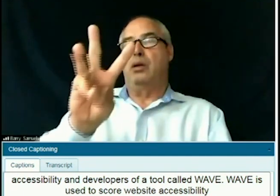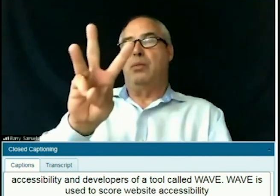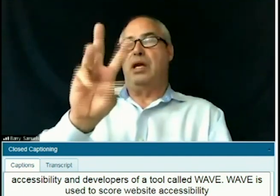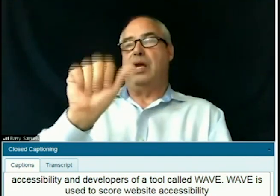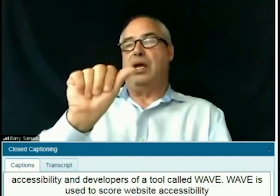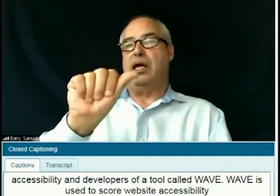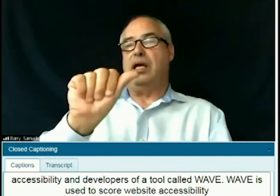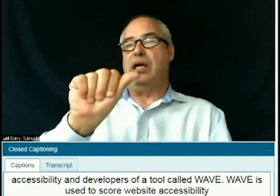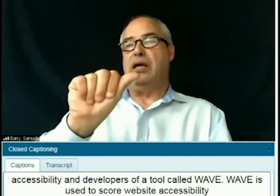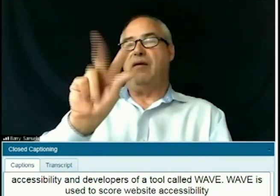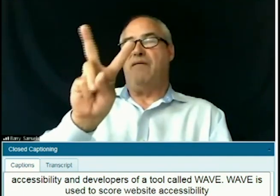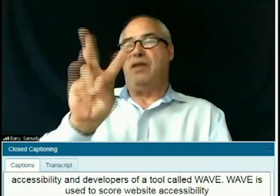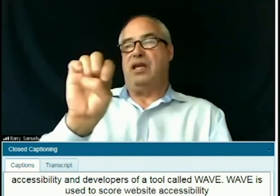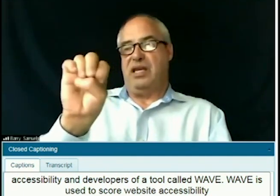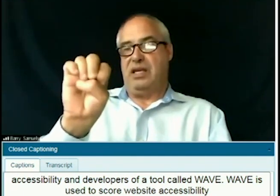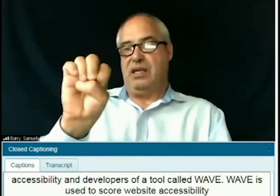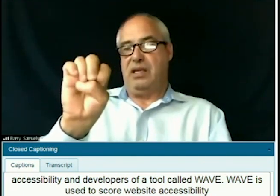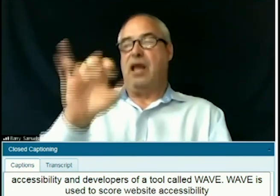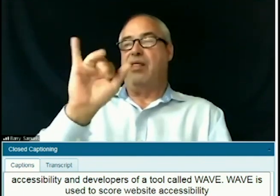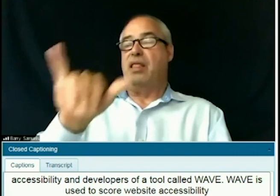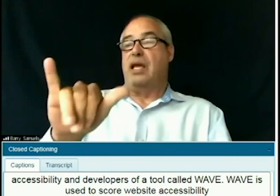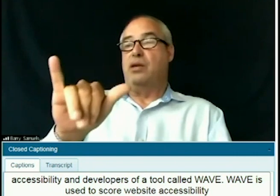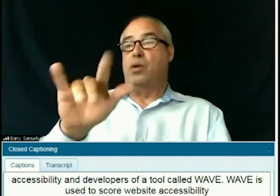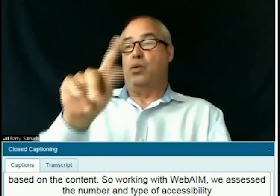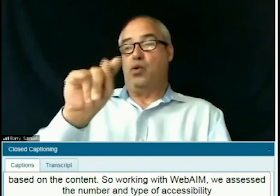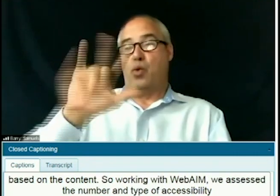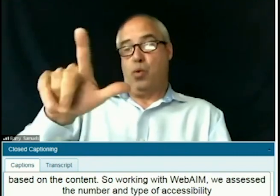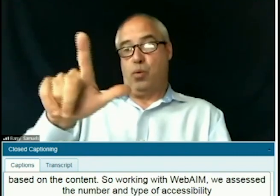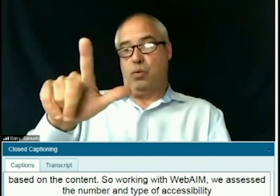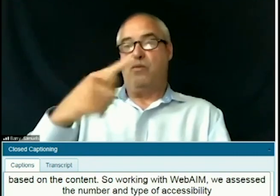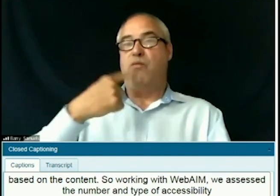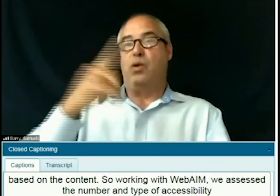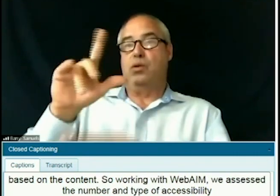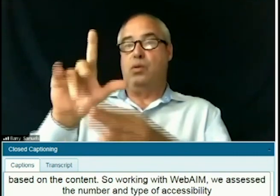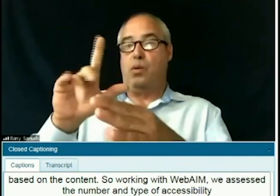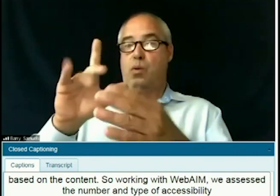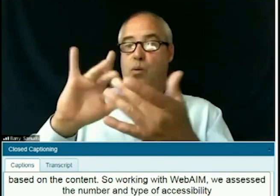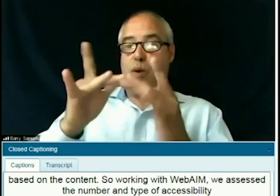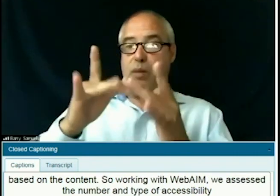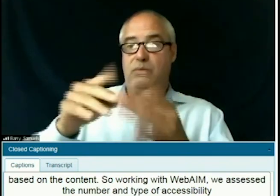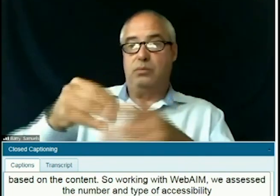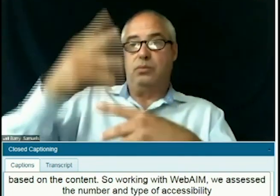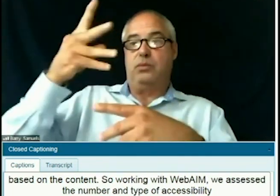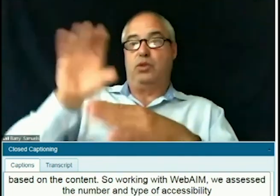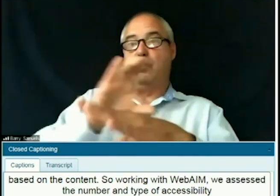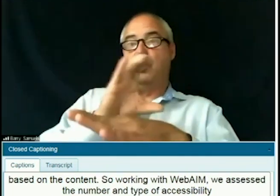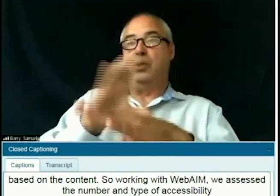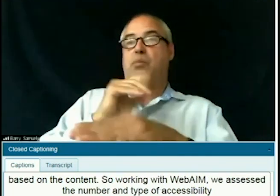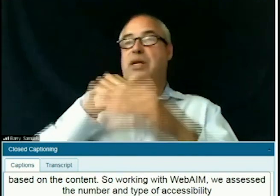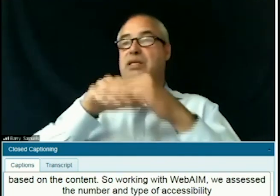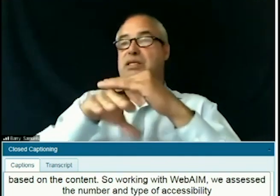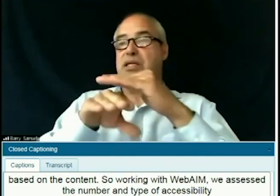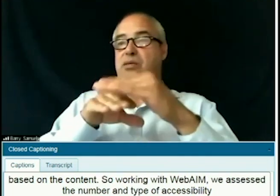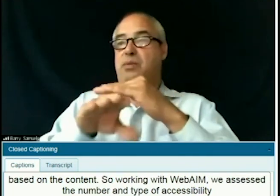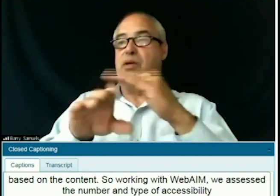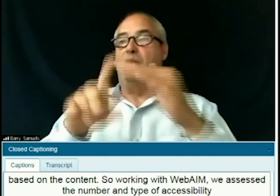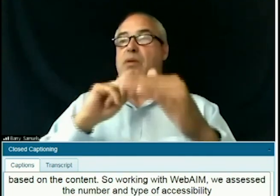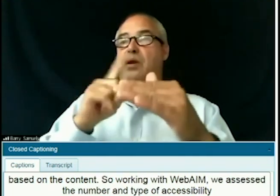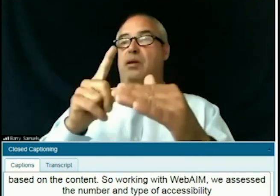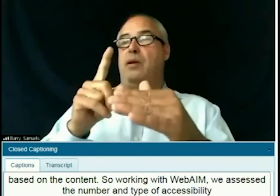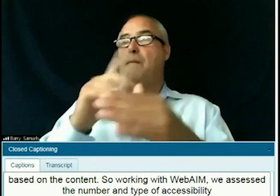WAVE is used to score website accessibility based on the